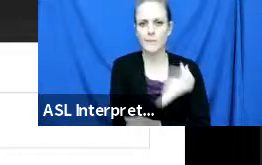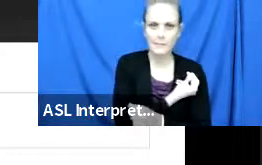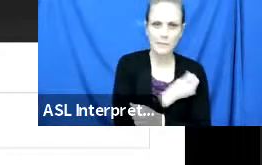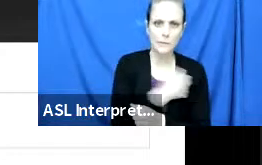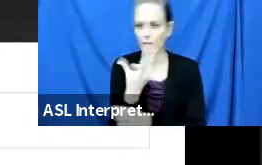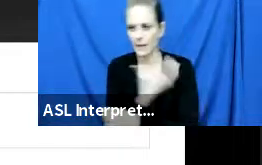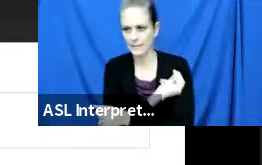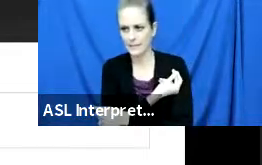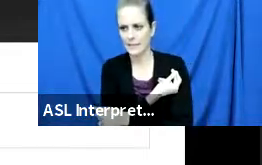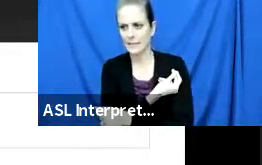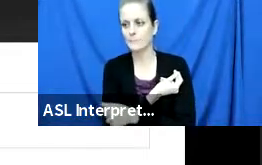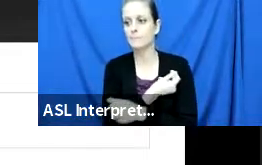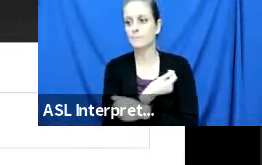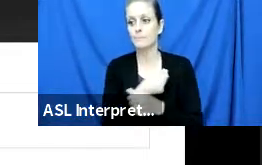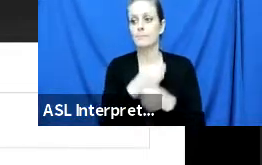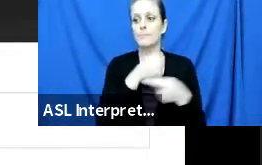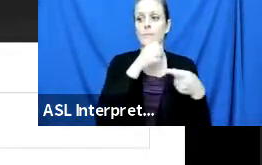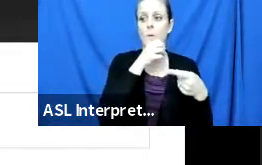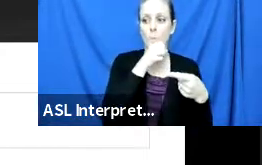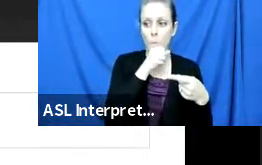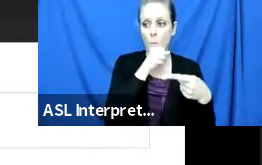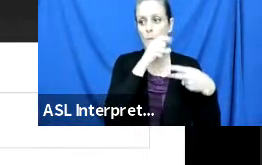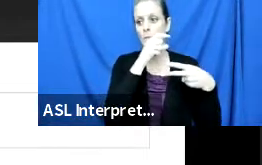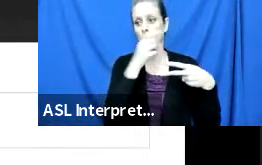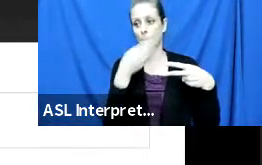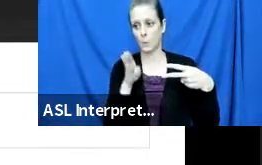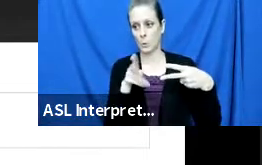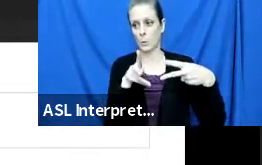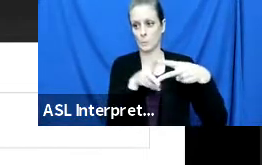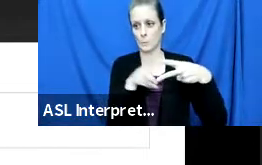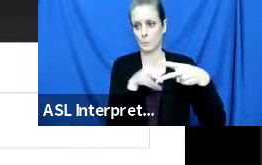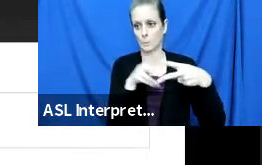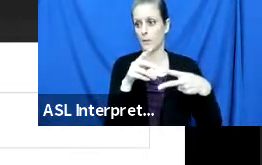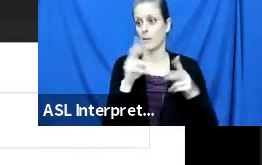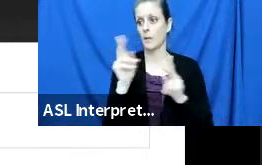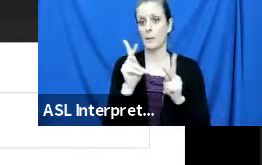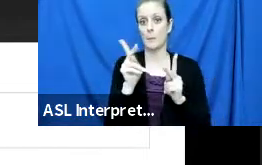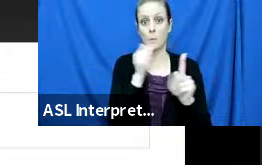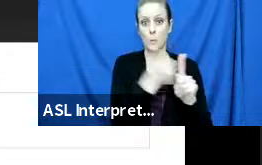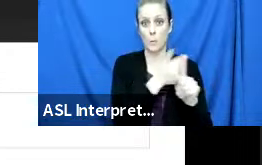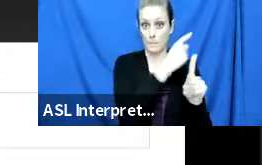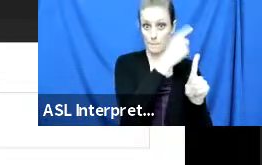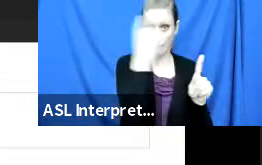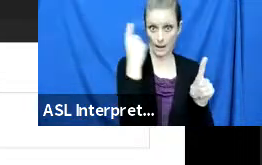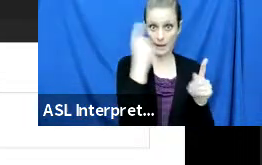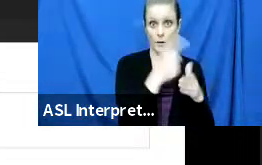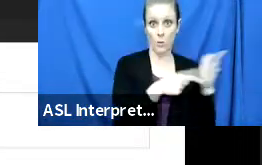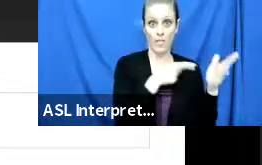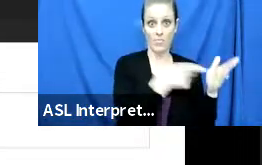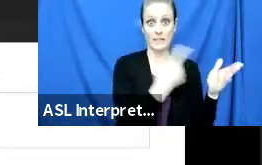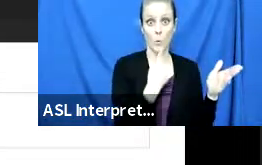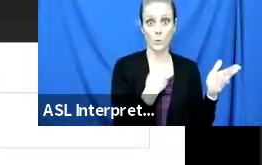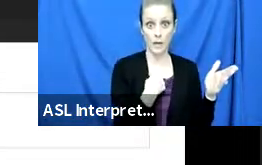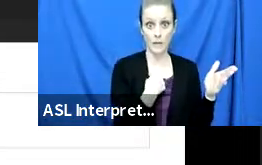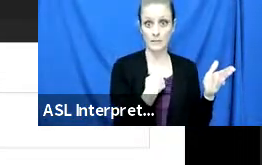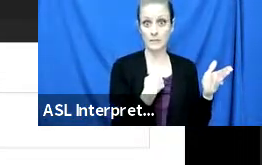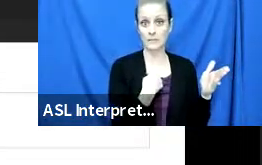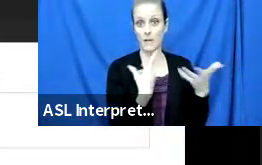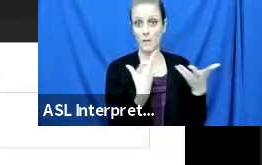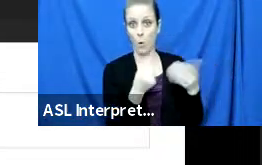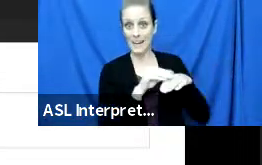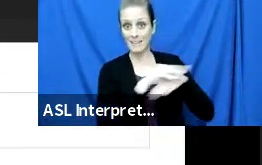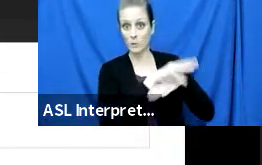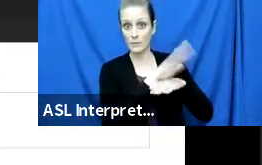side Black respondents and what they told us about what influences their decision-making,